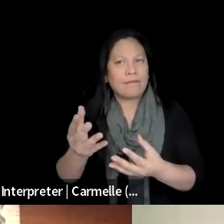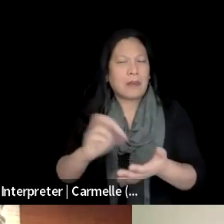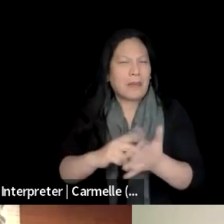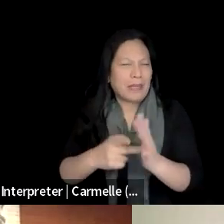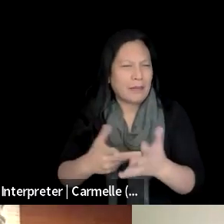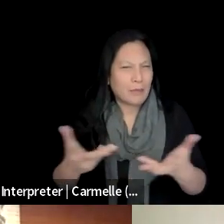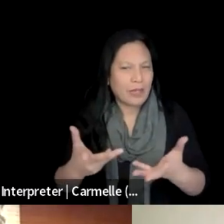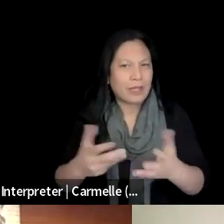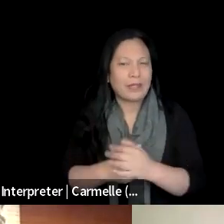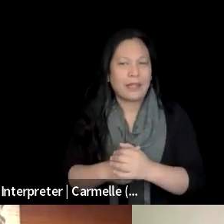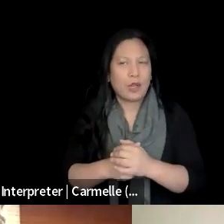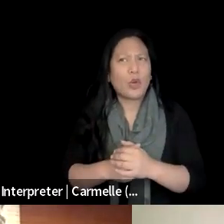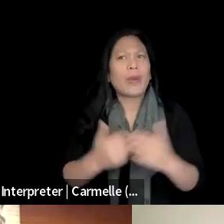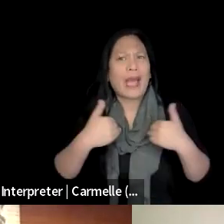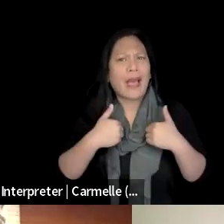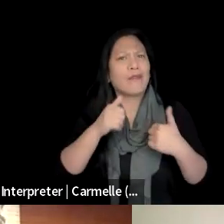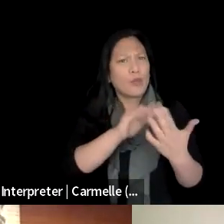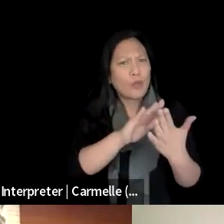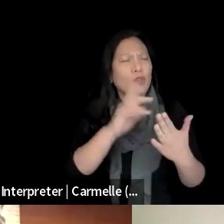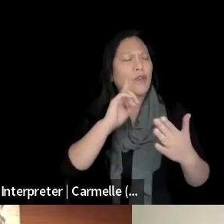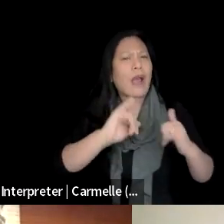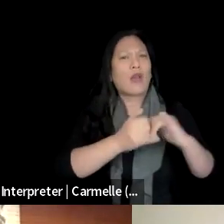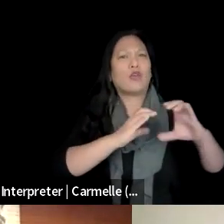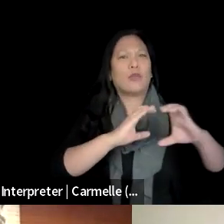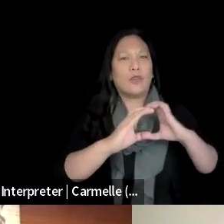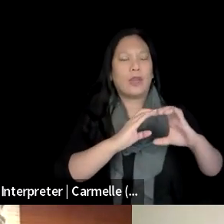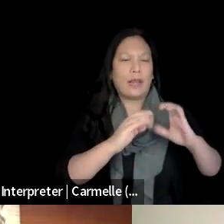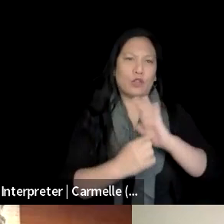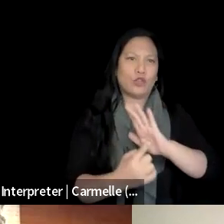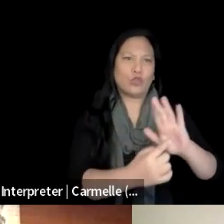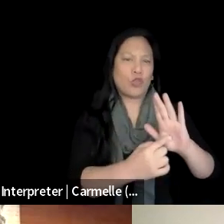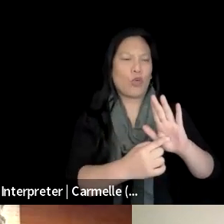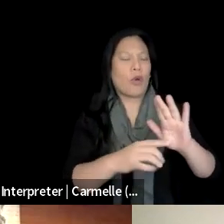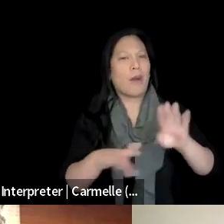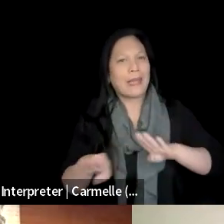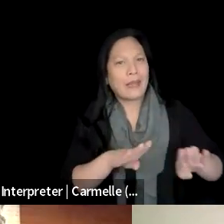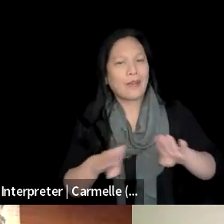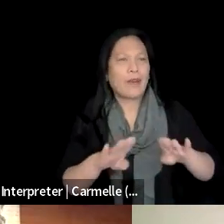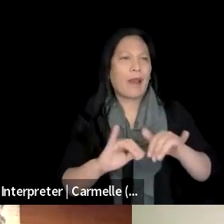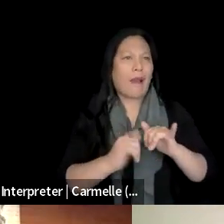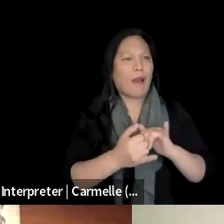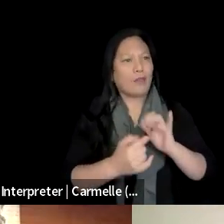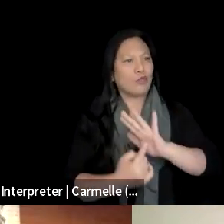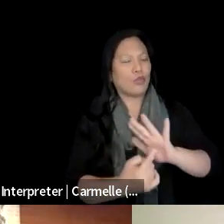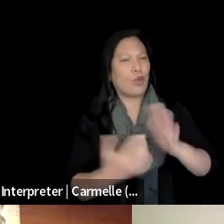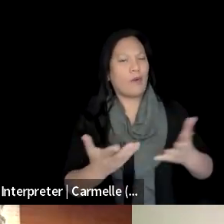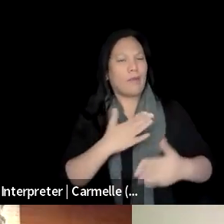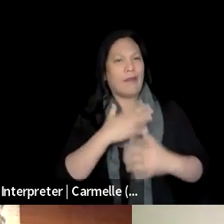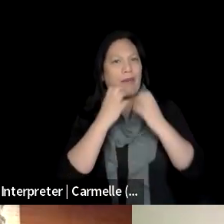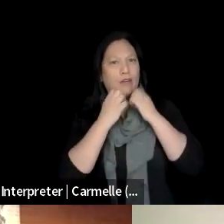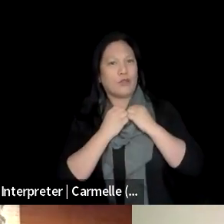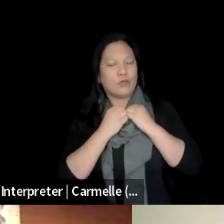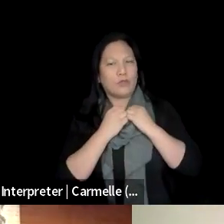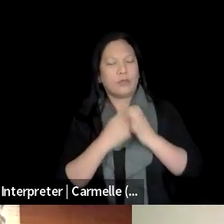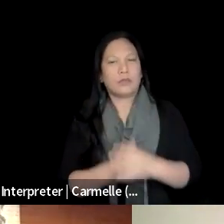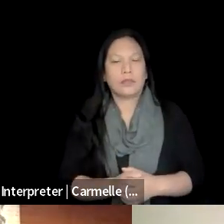other what the values are, what are places where we're going to touch in and make and find common ground are. And I